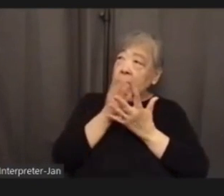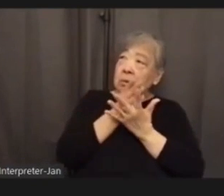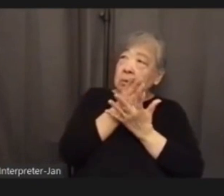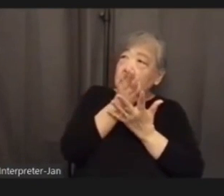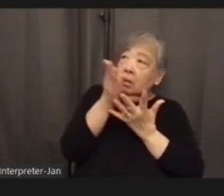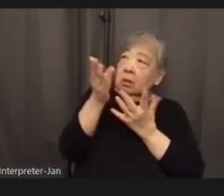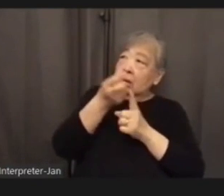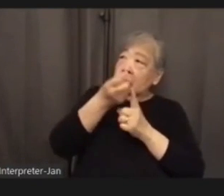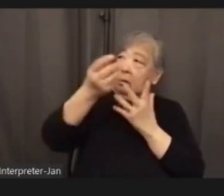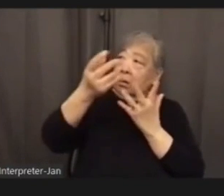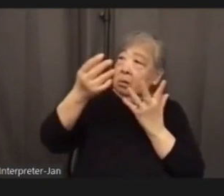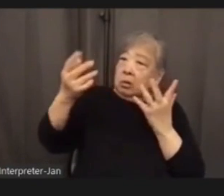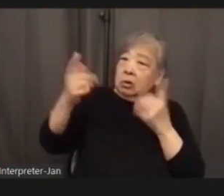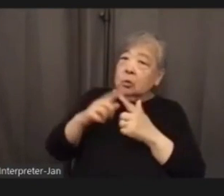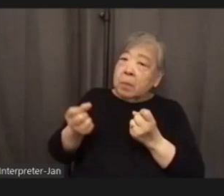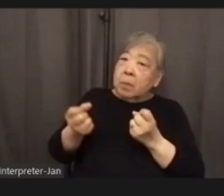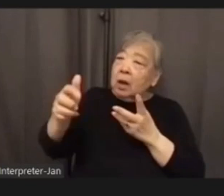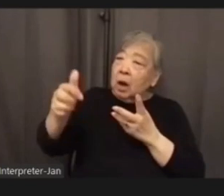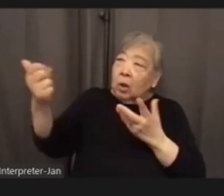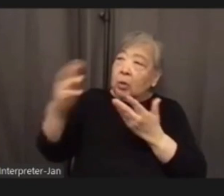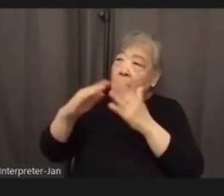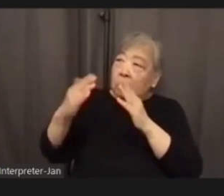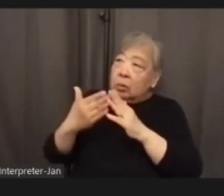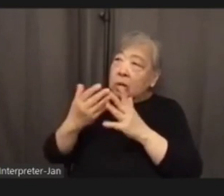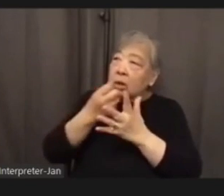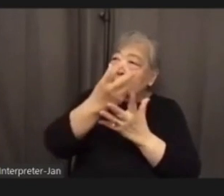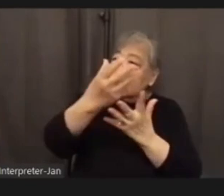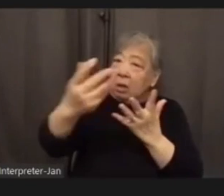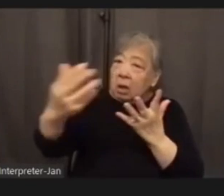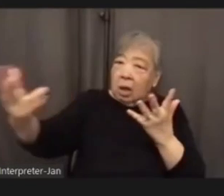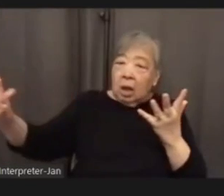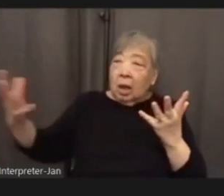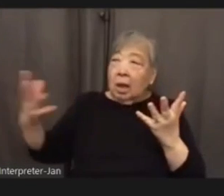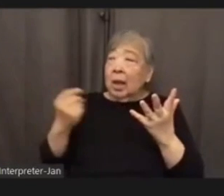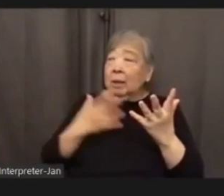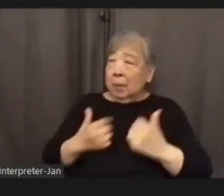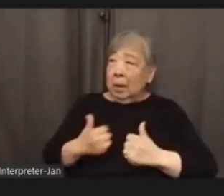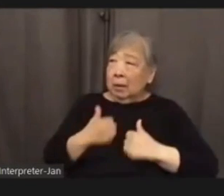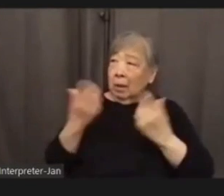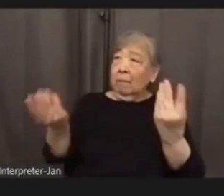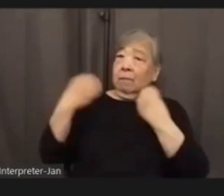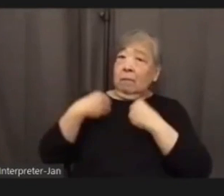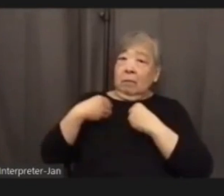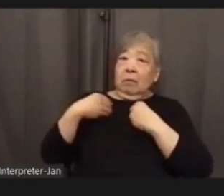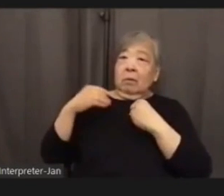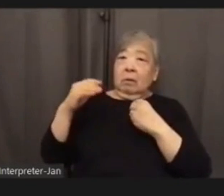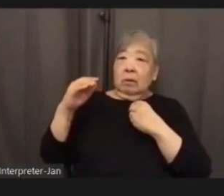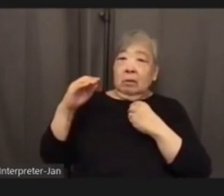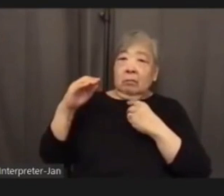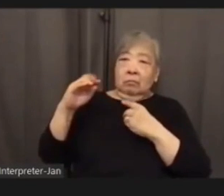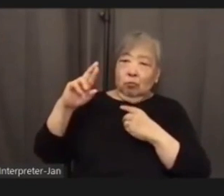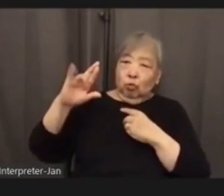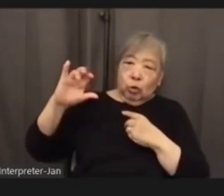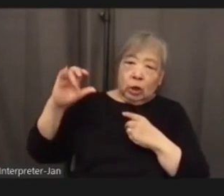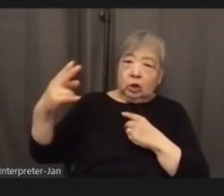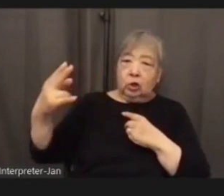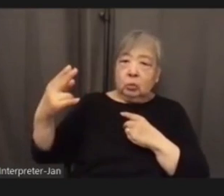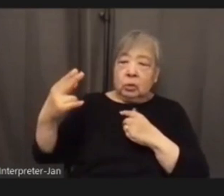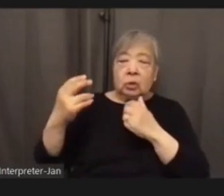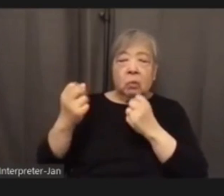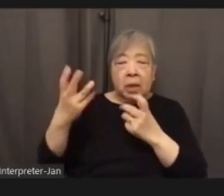other communities, and that had my life being enriched by so many communities. Mm-hmm. And